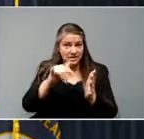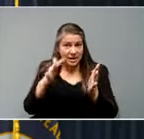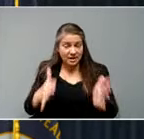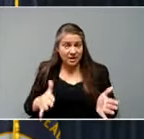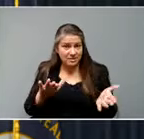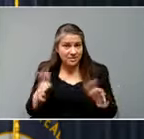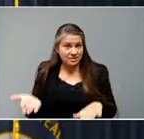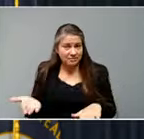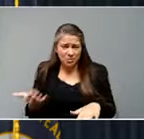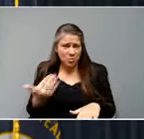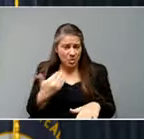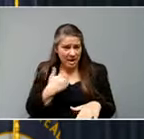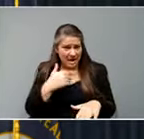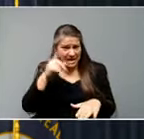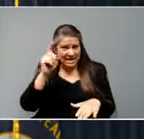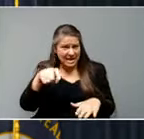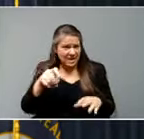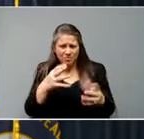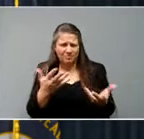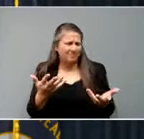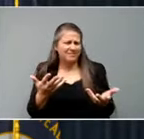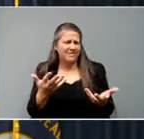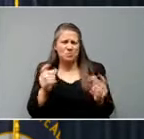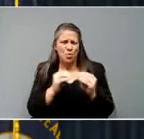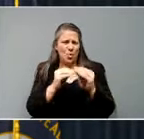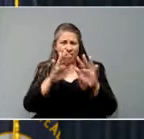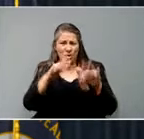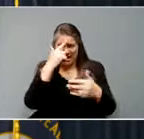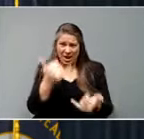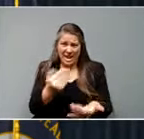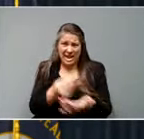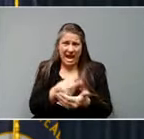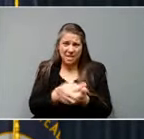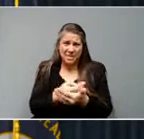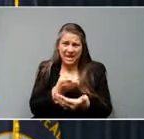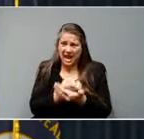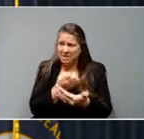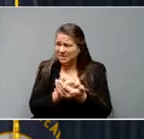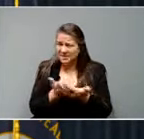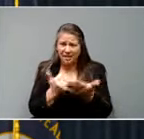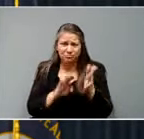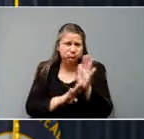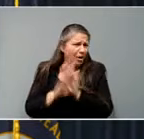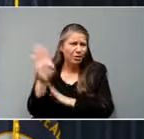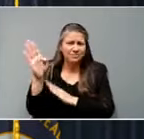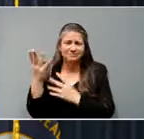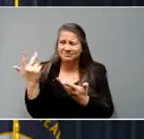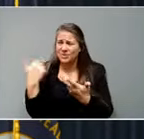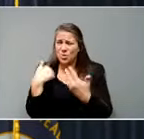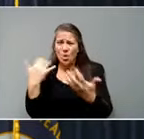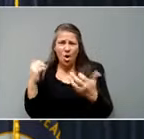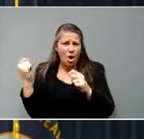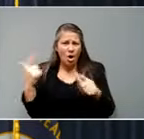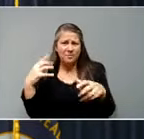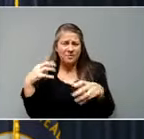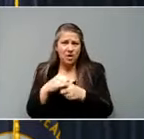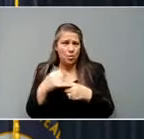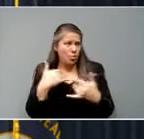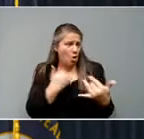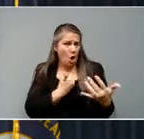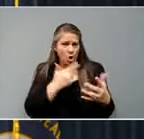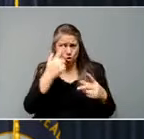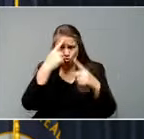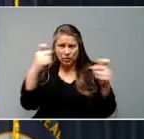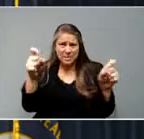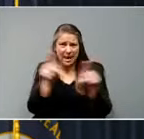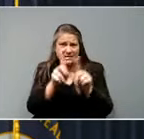have an economy on fire that I think everybody wants to be a part of. We are so close to realizing our collective dreams as Kentuckians,